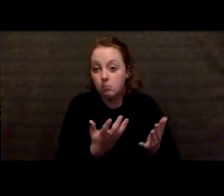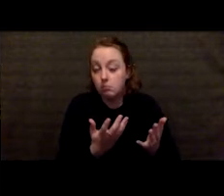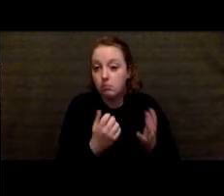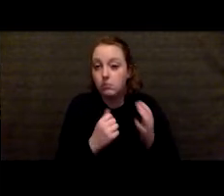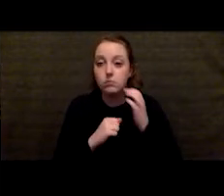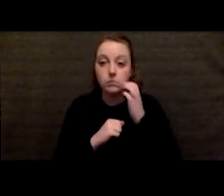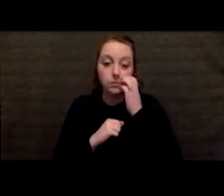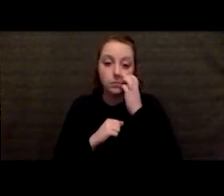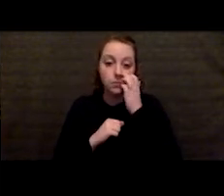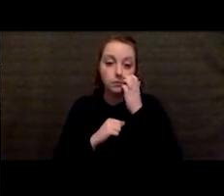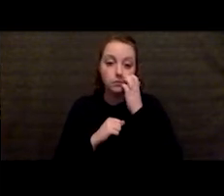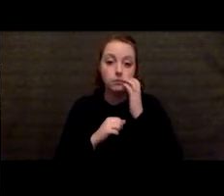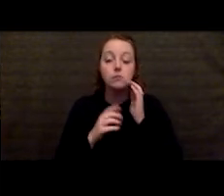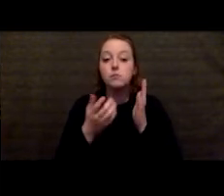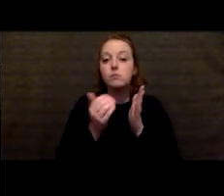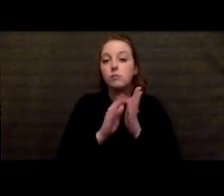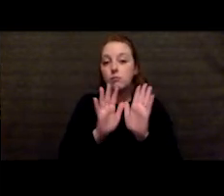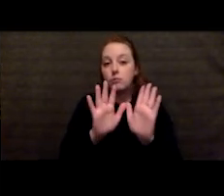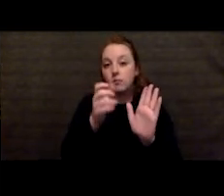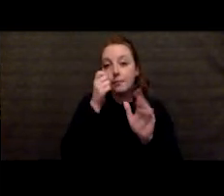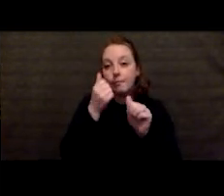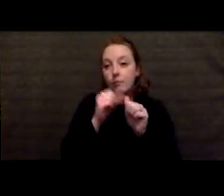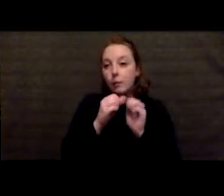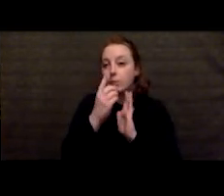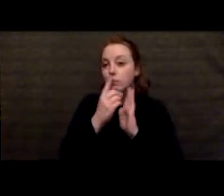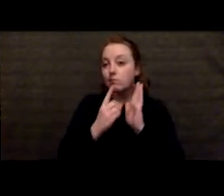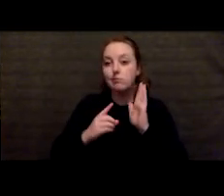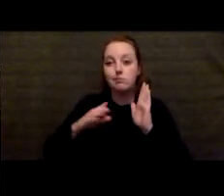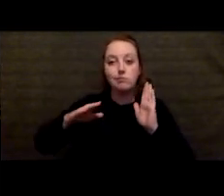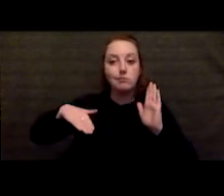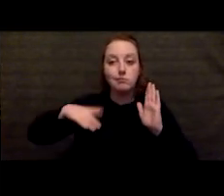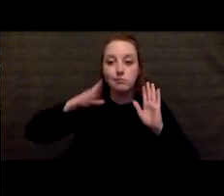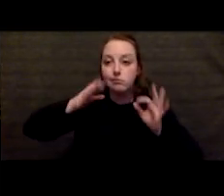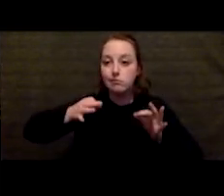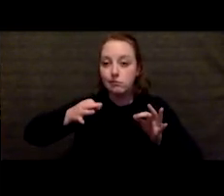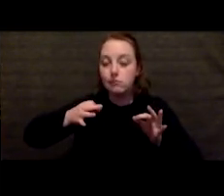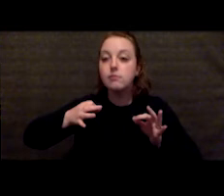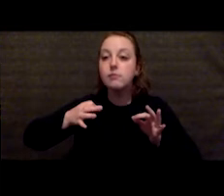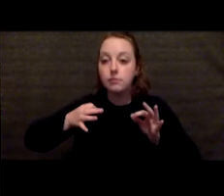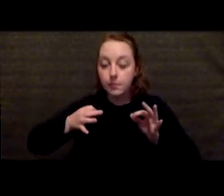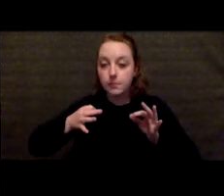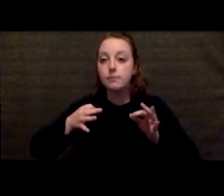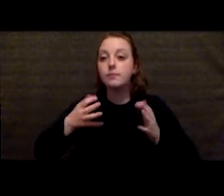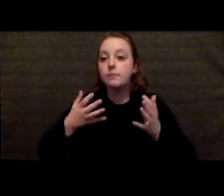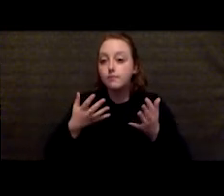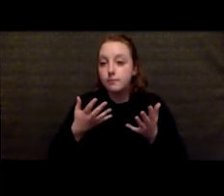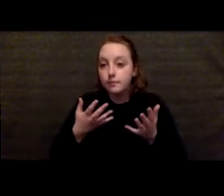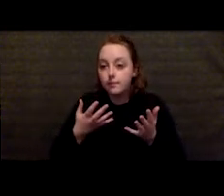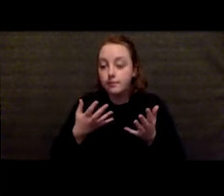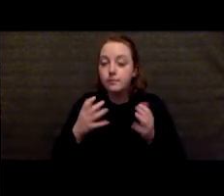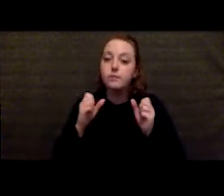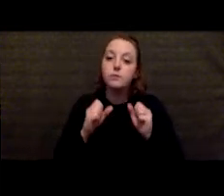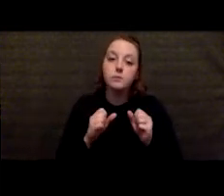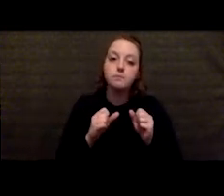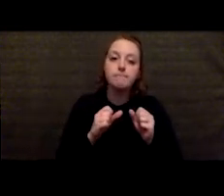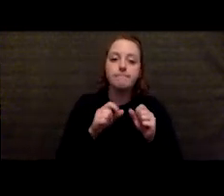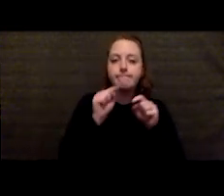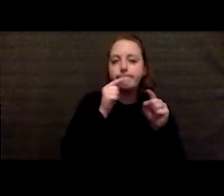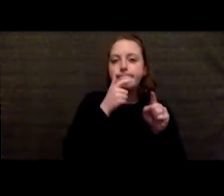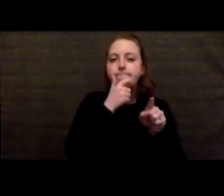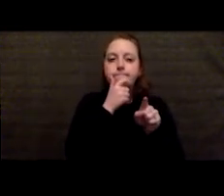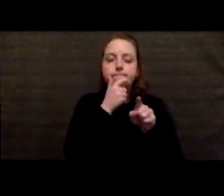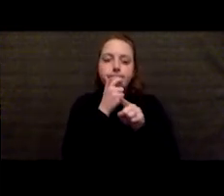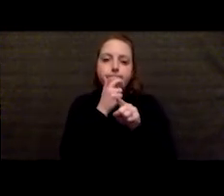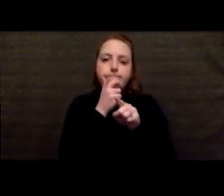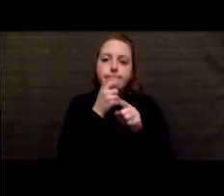the design hasn't been created yet. And so there's definitely an opportunity to pick and choose which of those things would